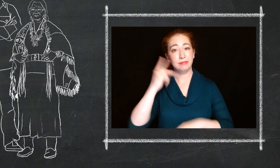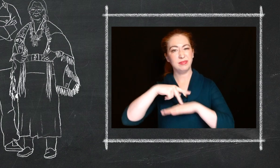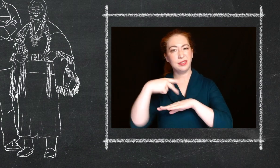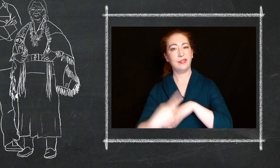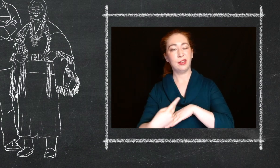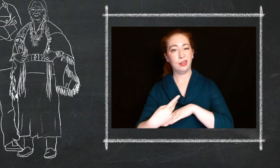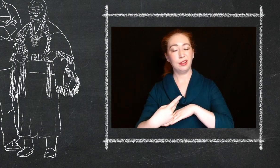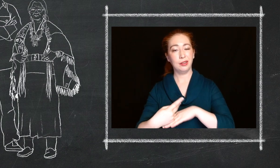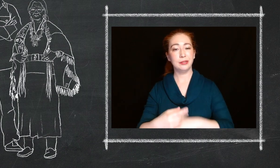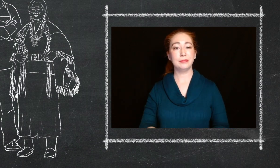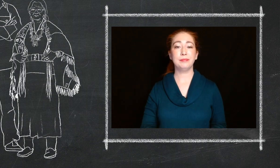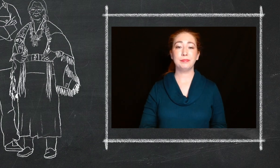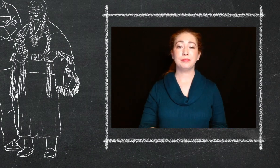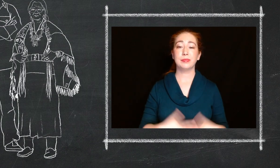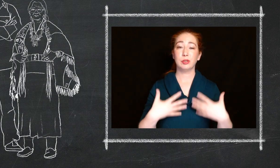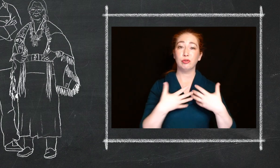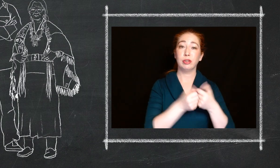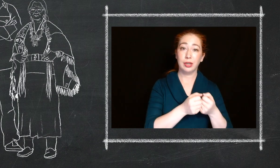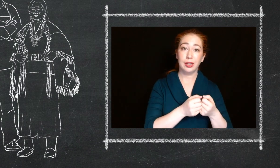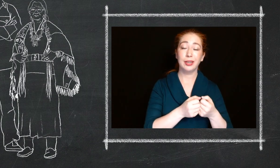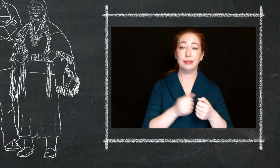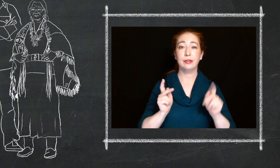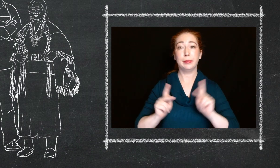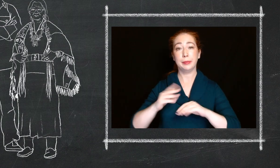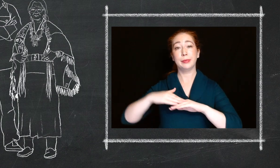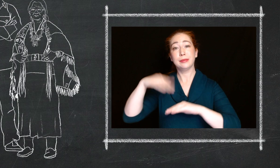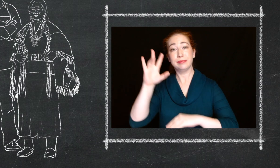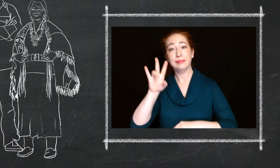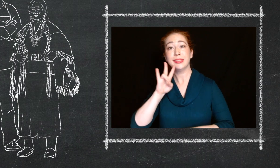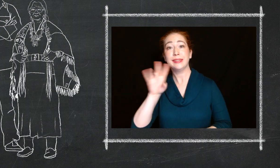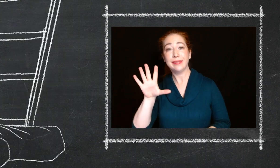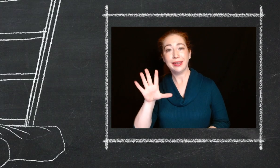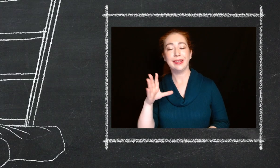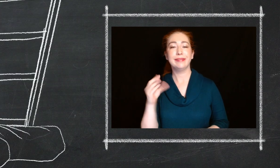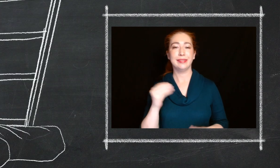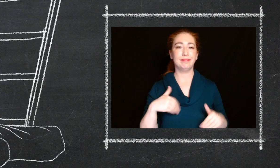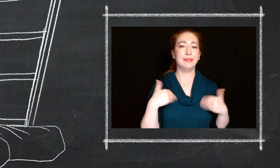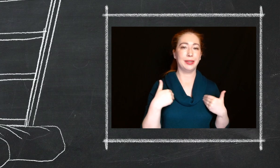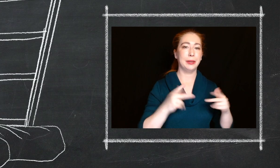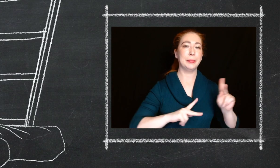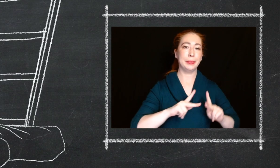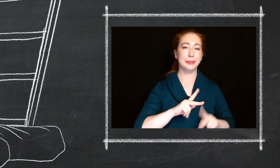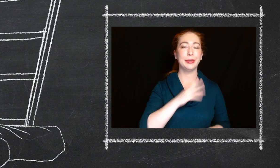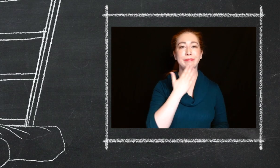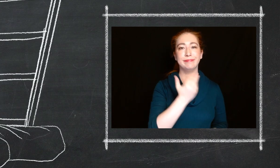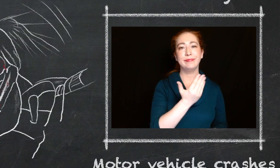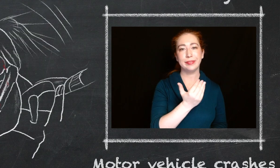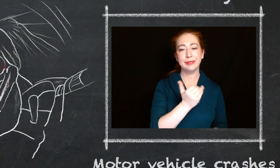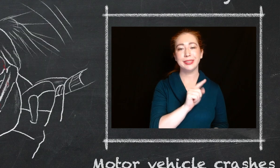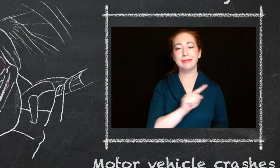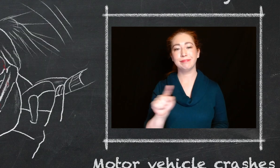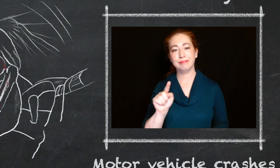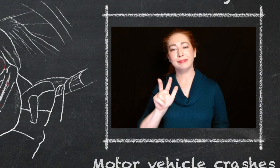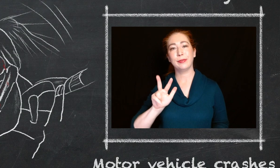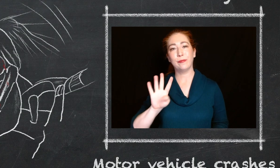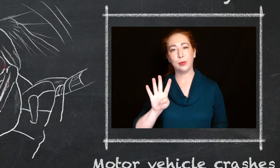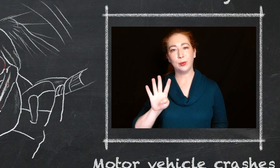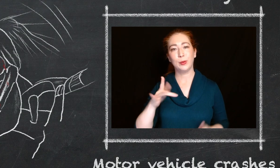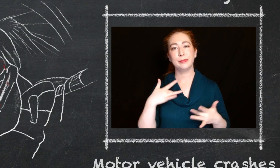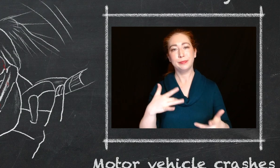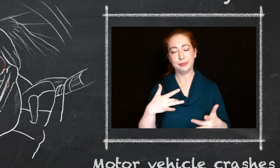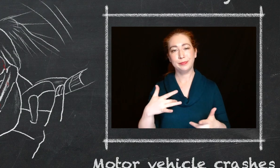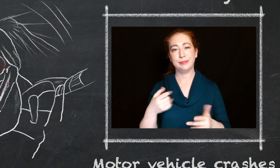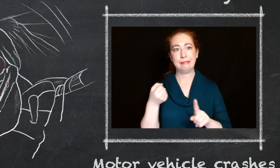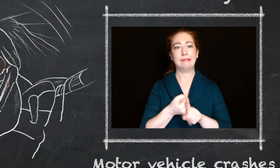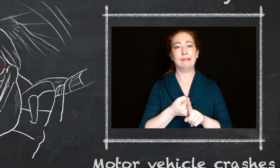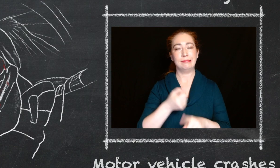for TBI. The main cause of those TBIs in older adults is falls. Motor vehicle crashes are the